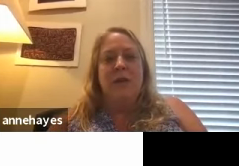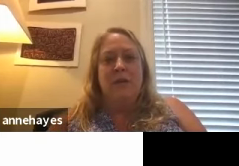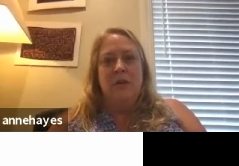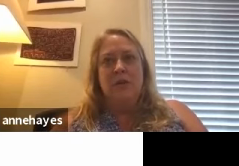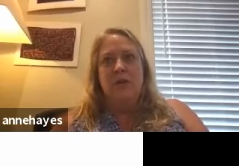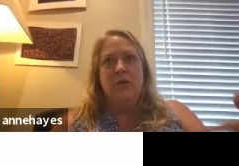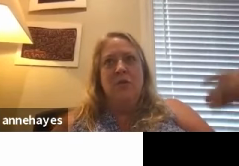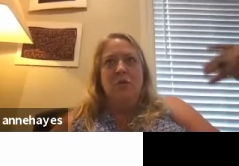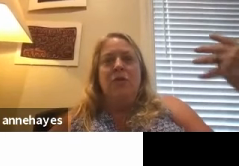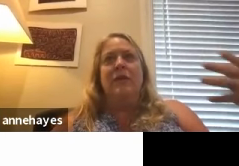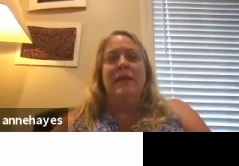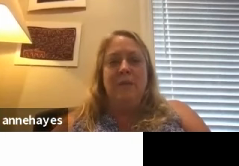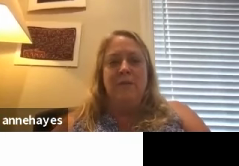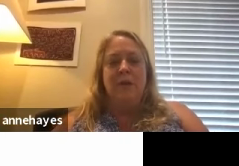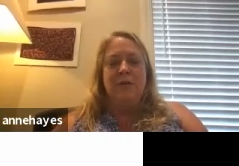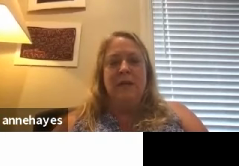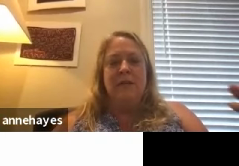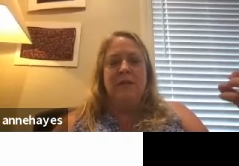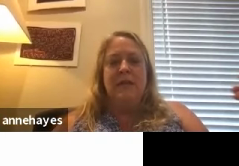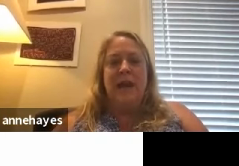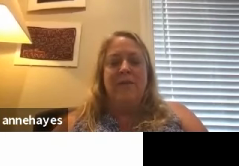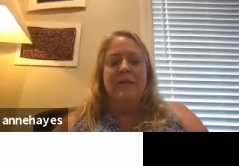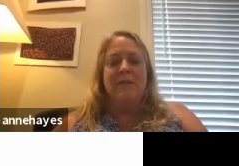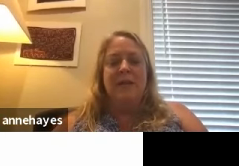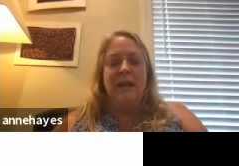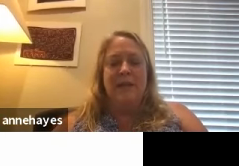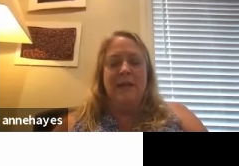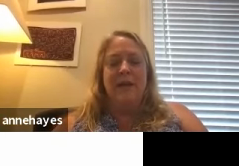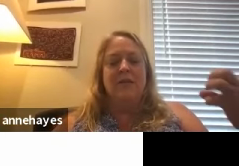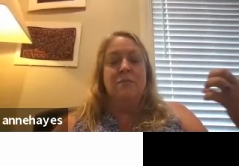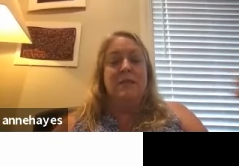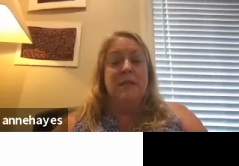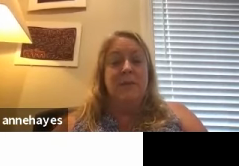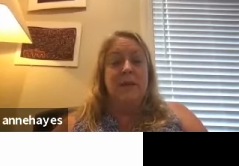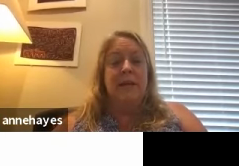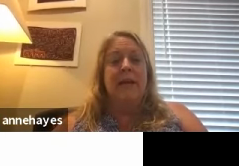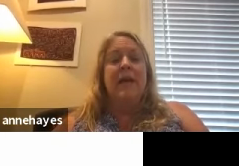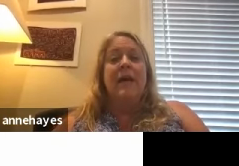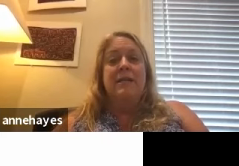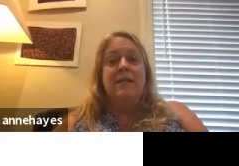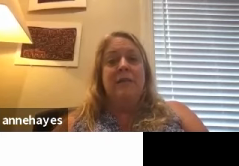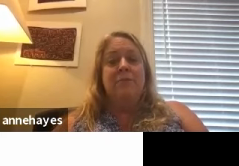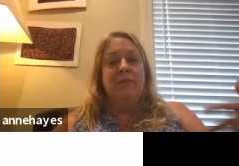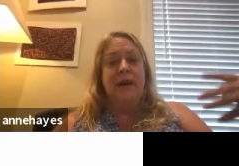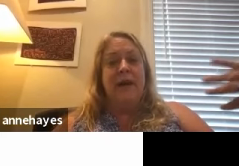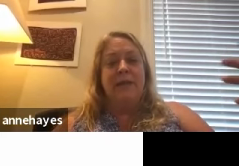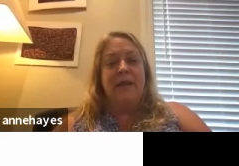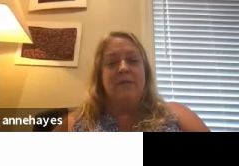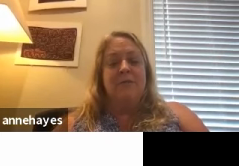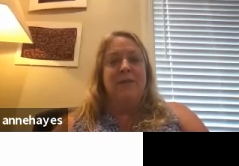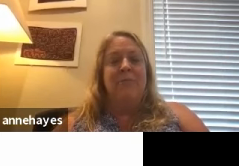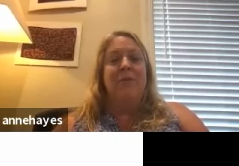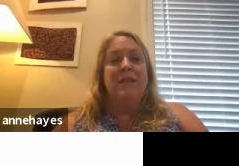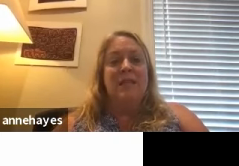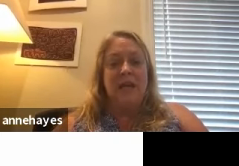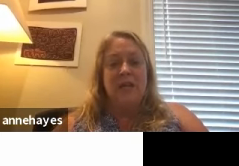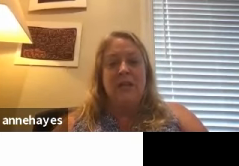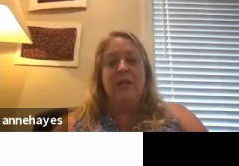as we look to the need for UDLs, just having something in there specifically does provide that sort